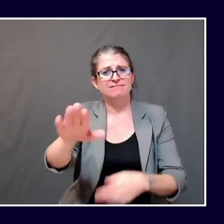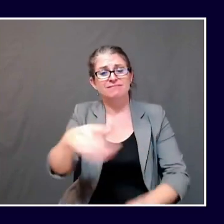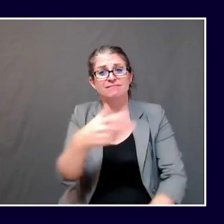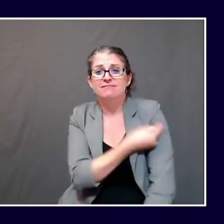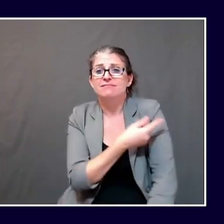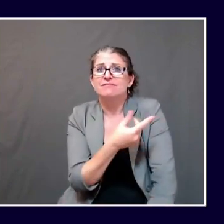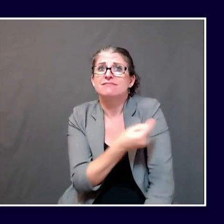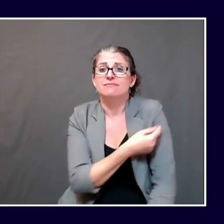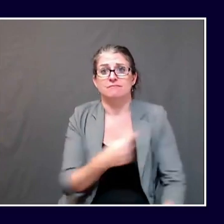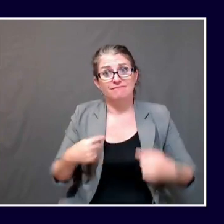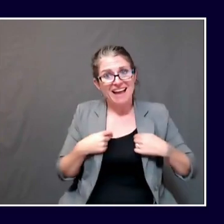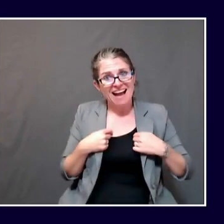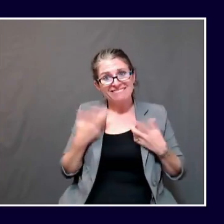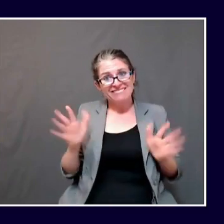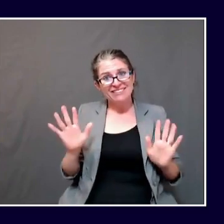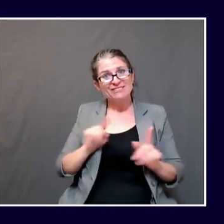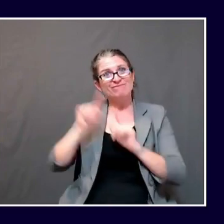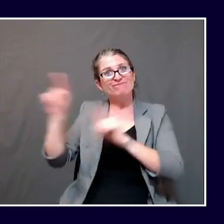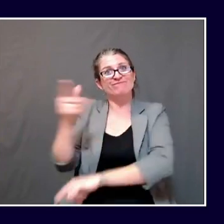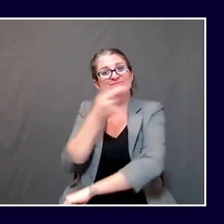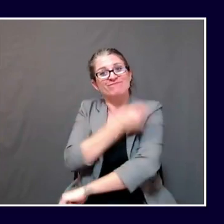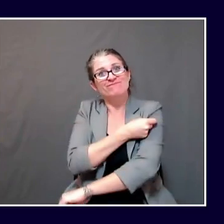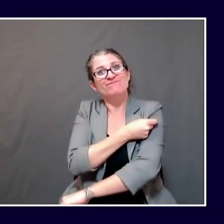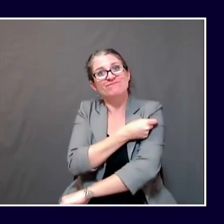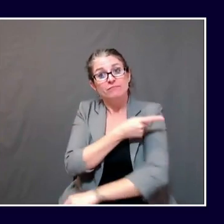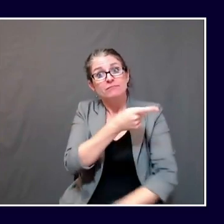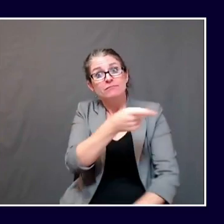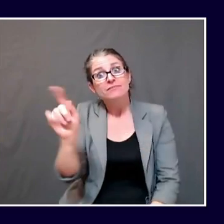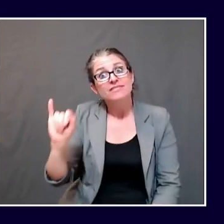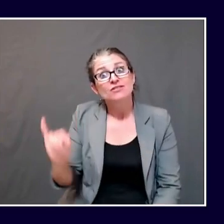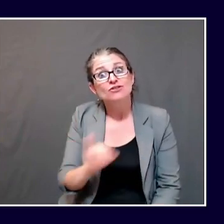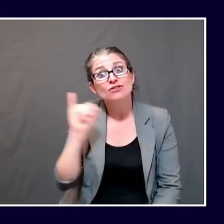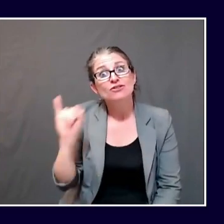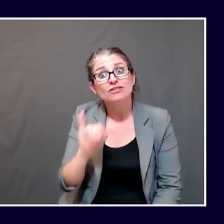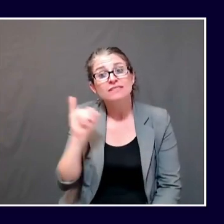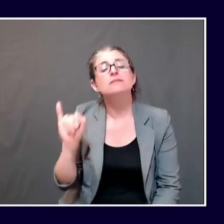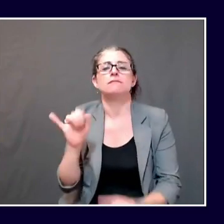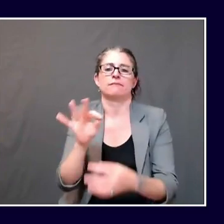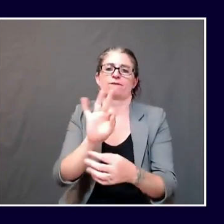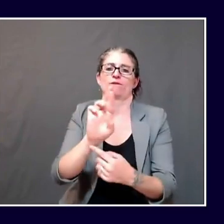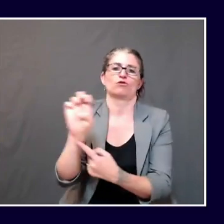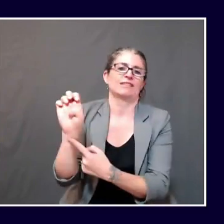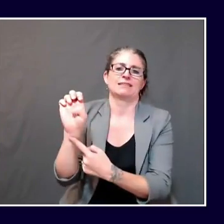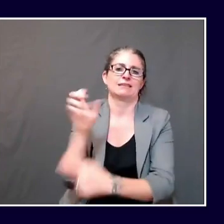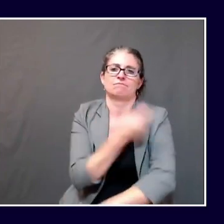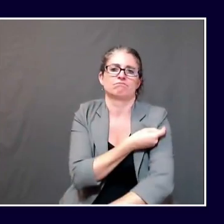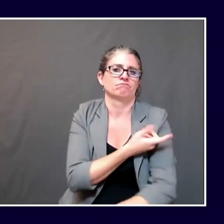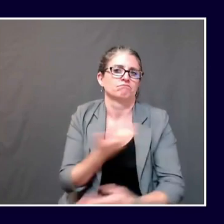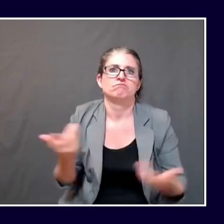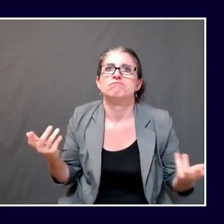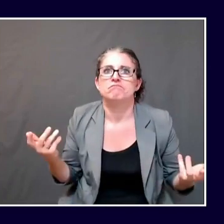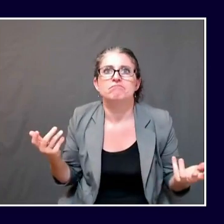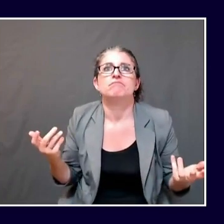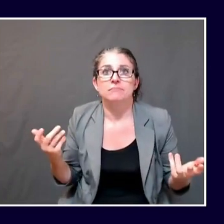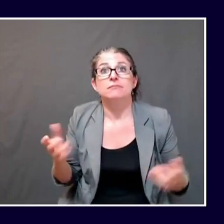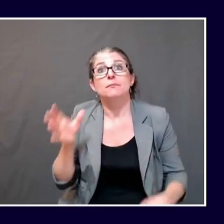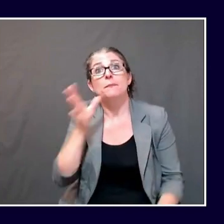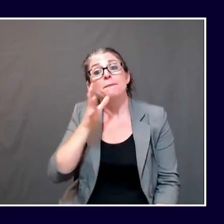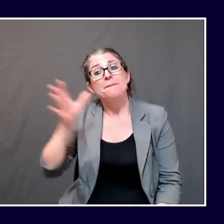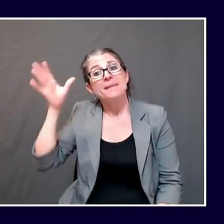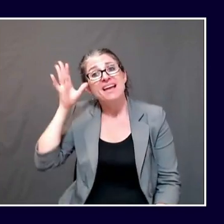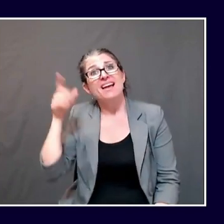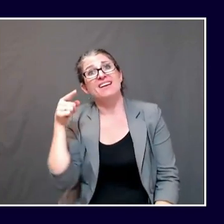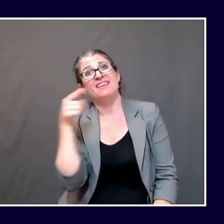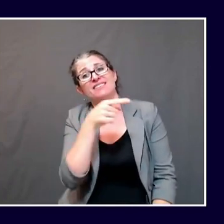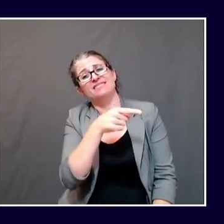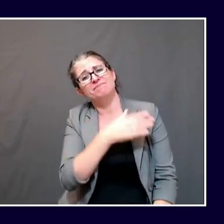free to anybody with insurance, and it's also important for parents to make sure that their children get the full range of vaccinations. That's the way